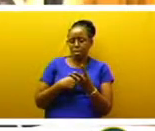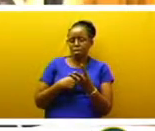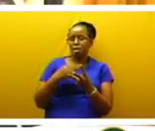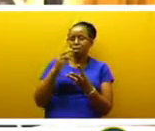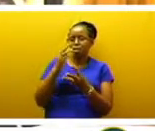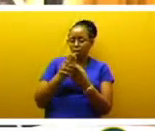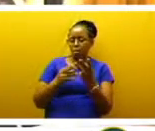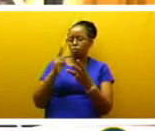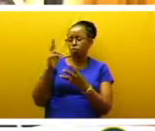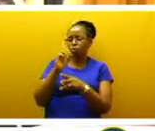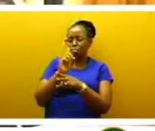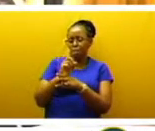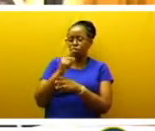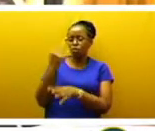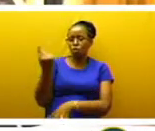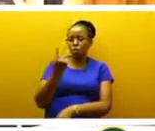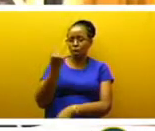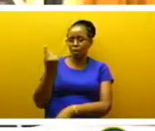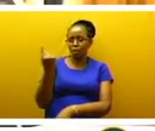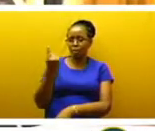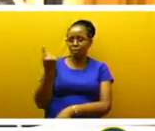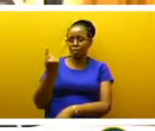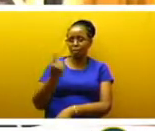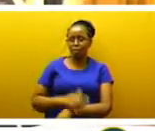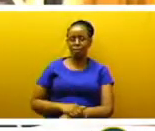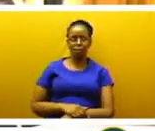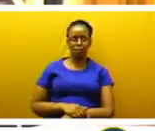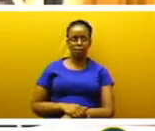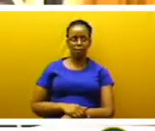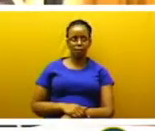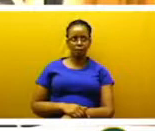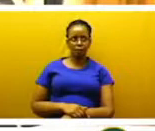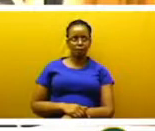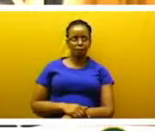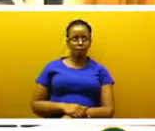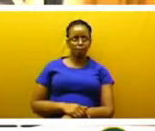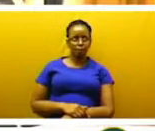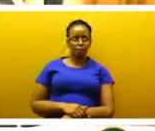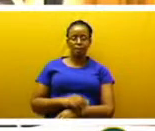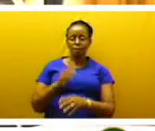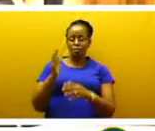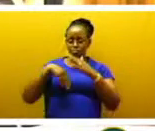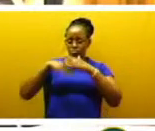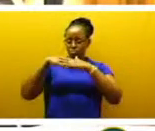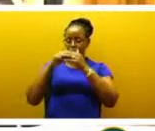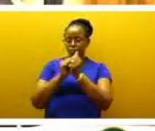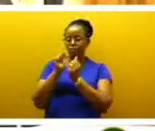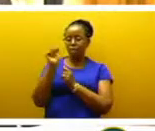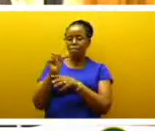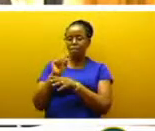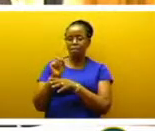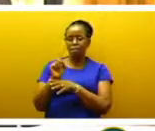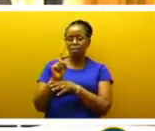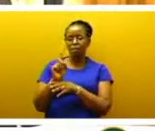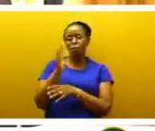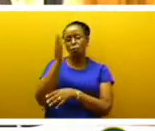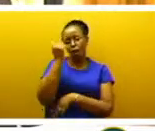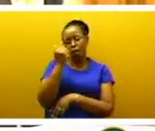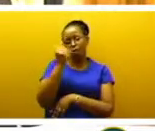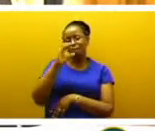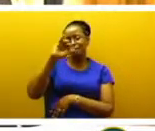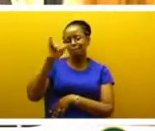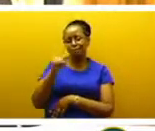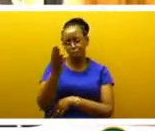2 minutes only. That is 15 minutes. Because, yes, because... To answer those questions. No, because, Chief Justice, yes,